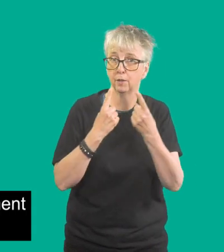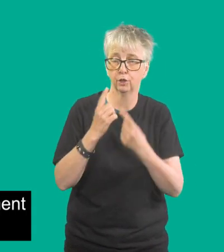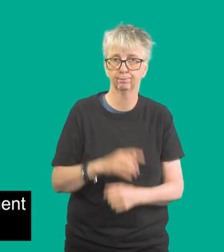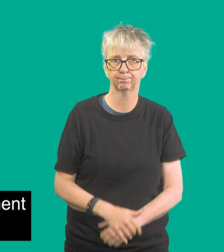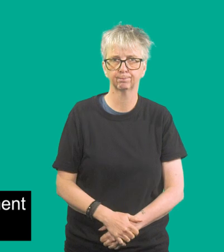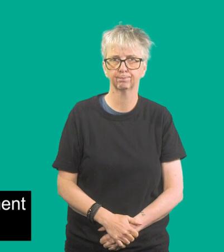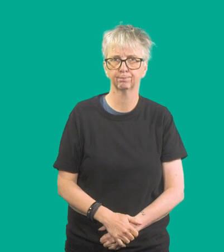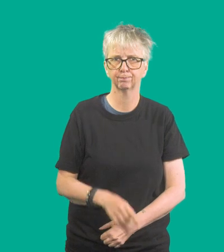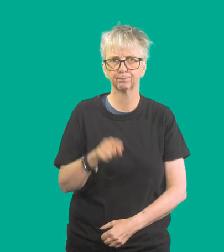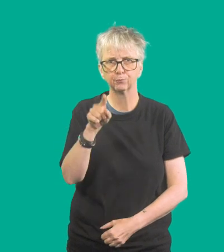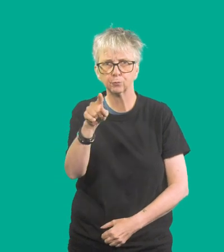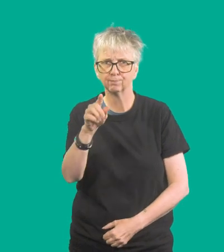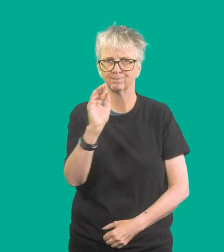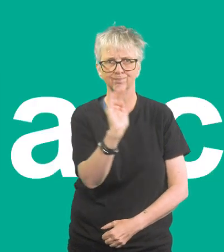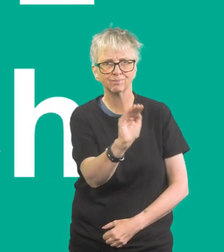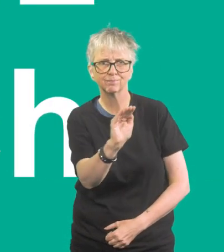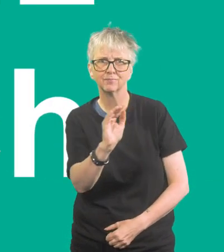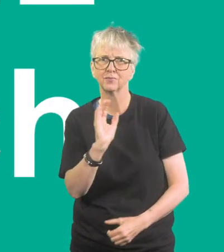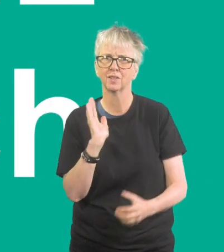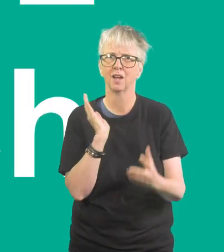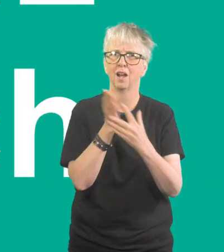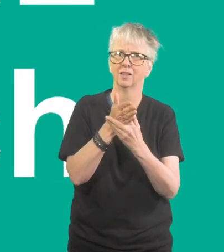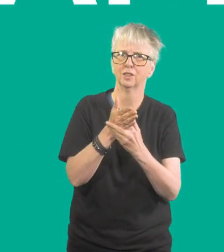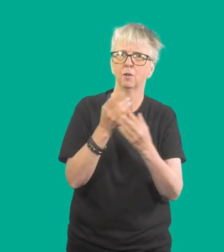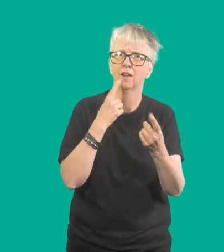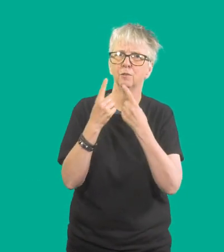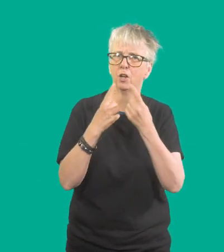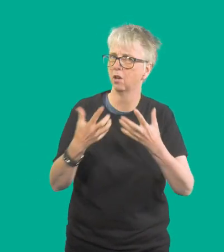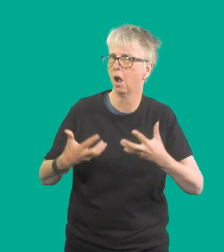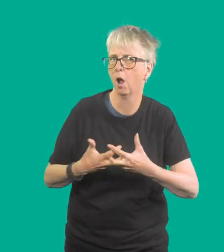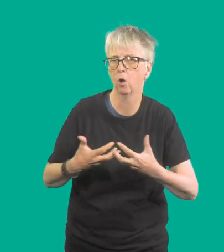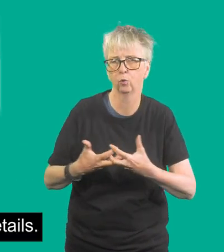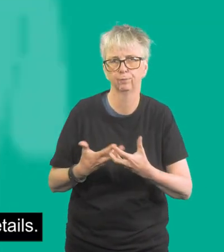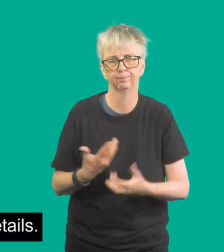key priorities for the year between April and March.